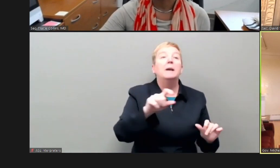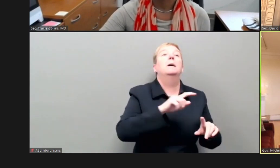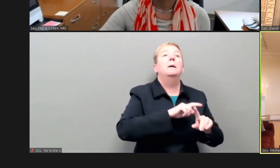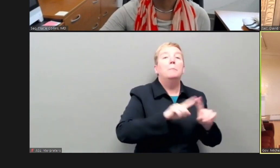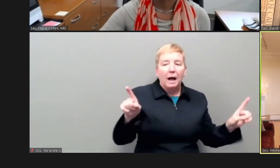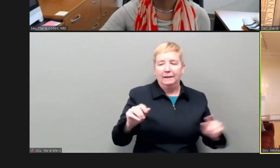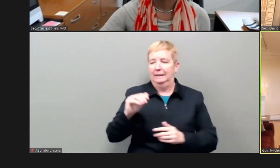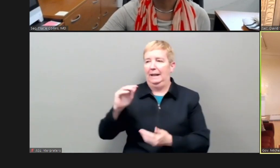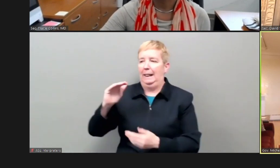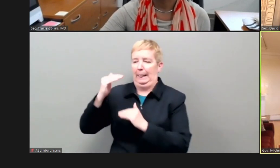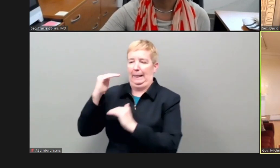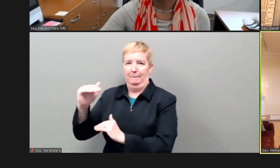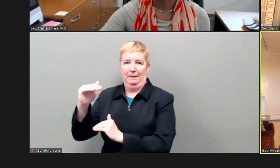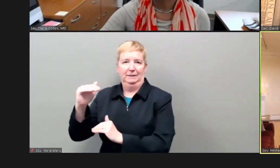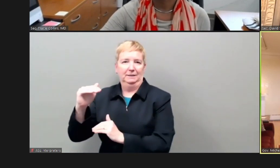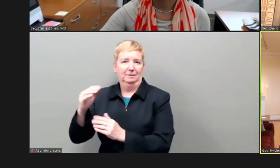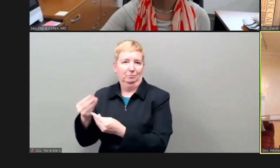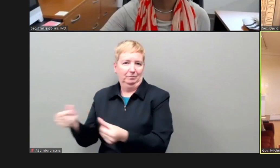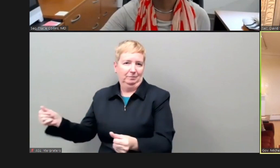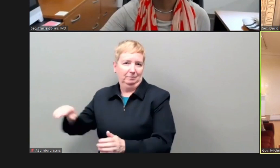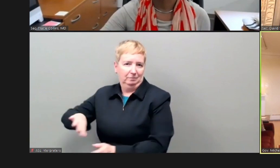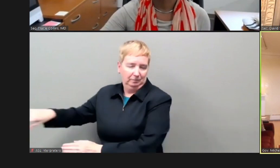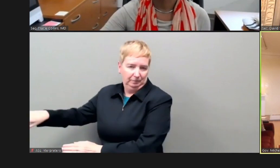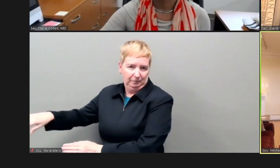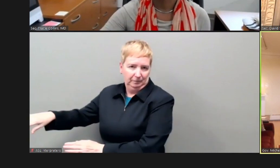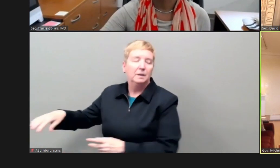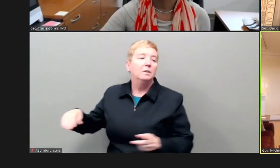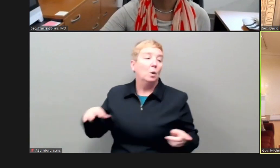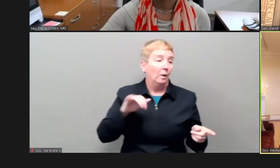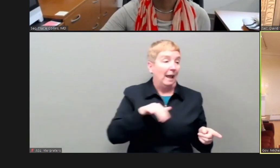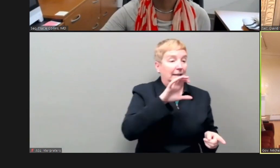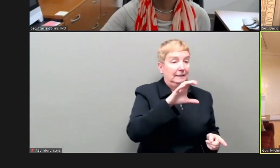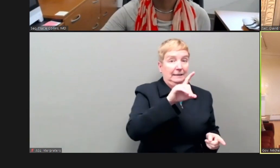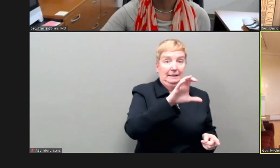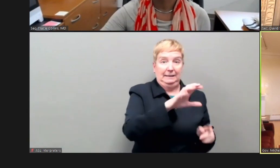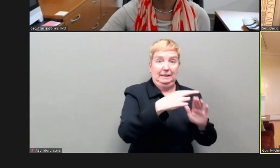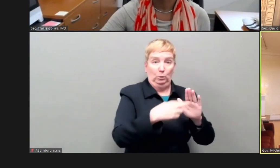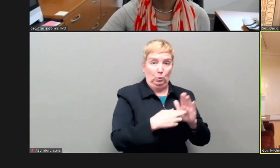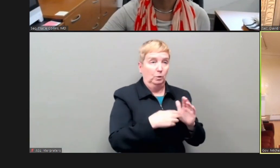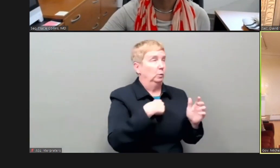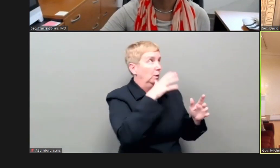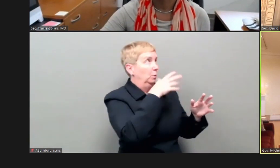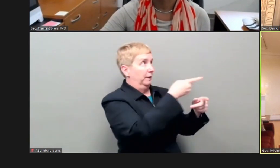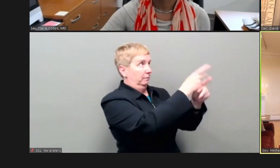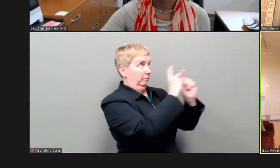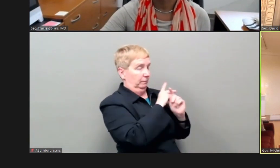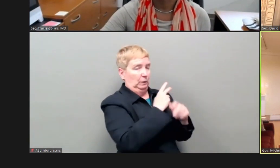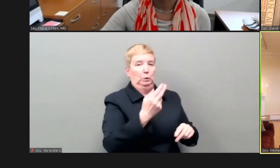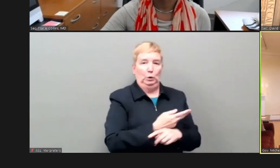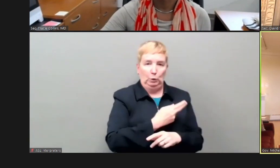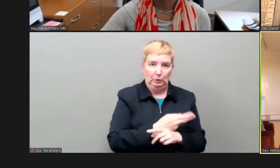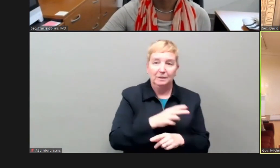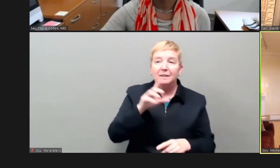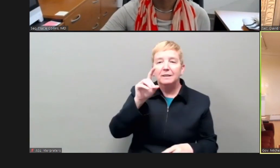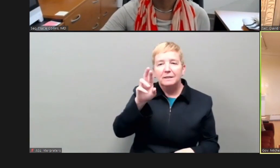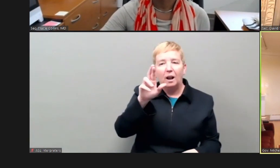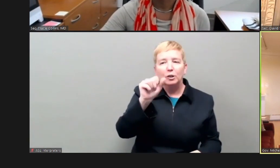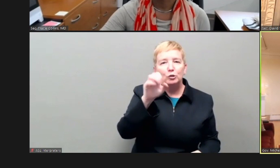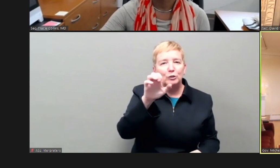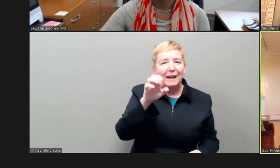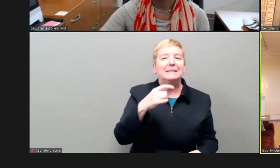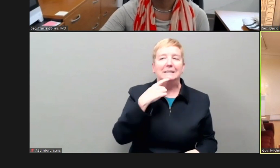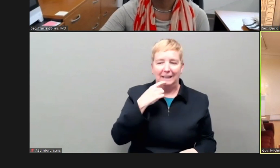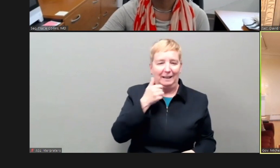example, not mandated. You saw the CDC guidance. We're adopting that. Dr. Scrace said he's going to go outside